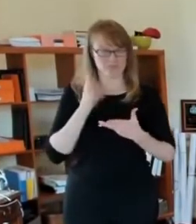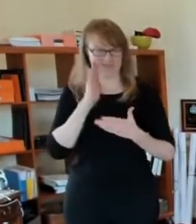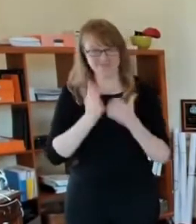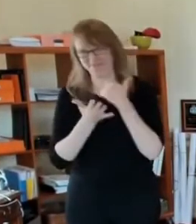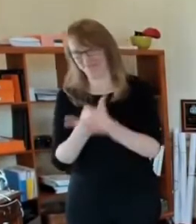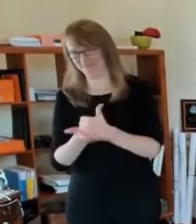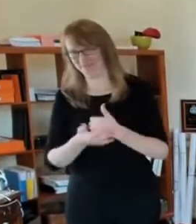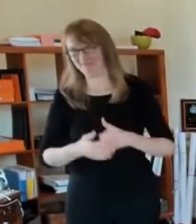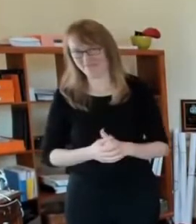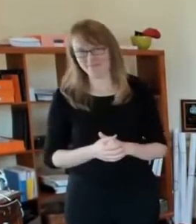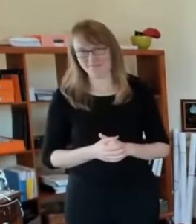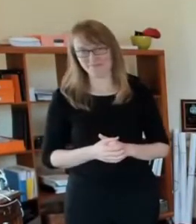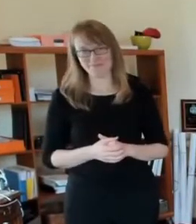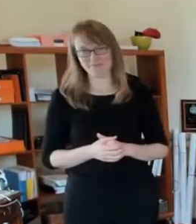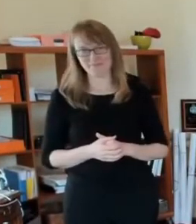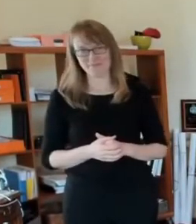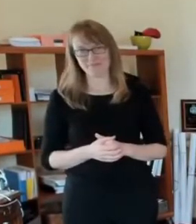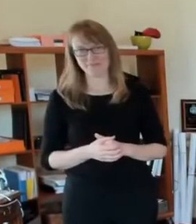So